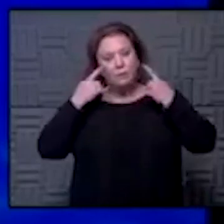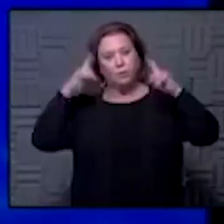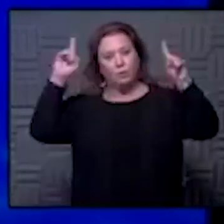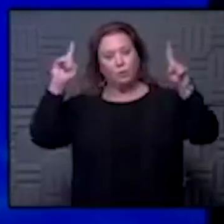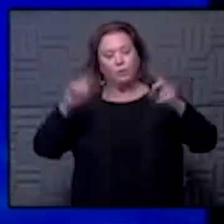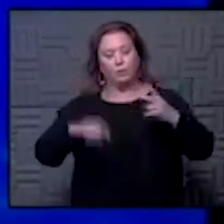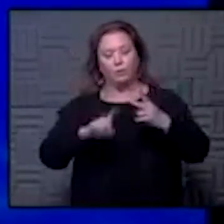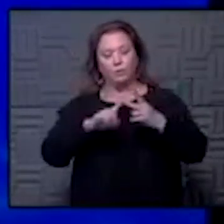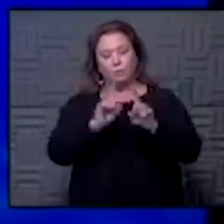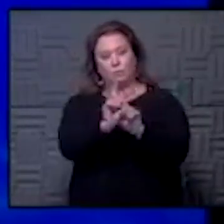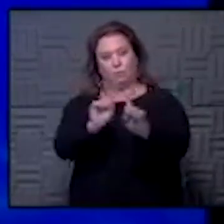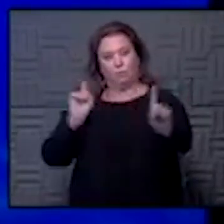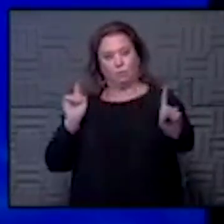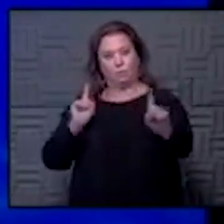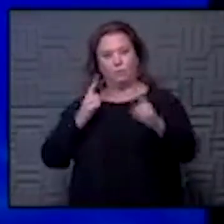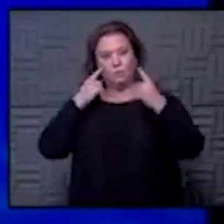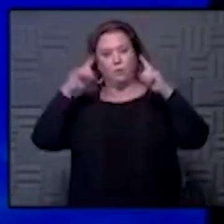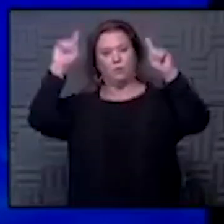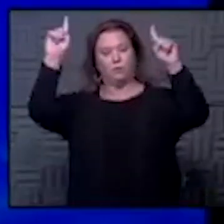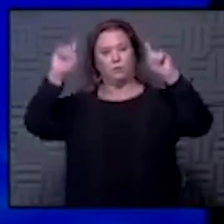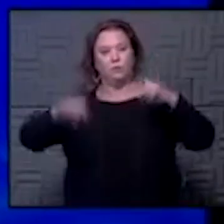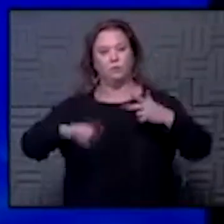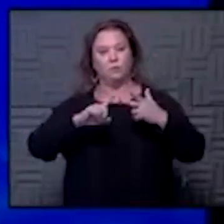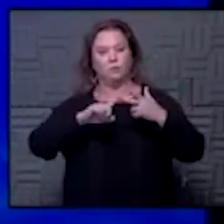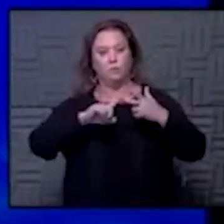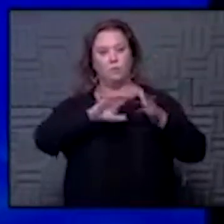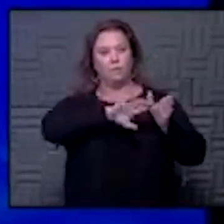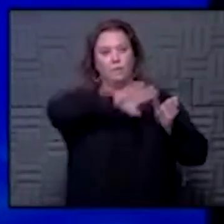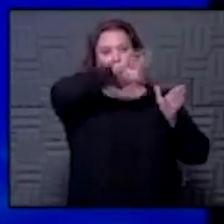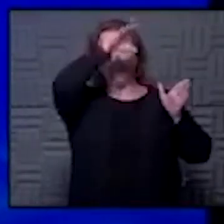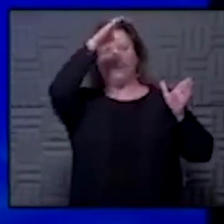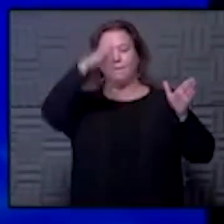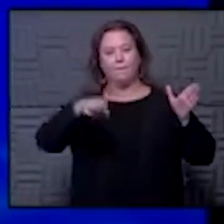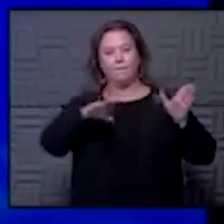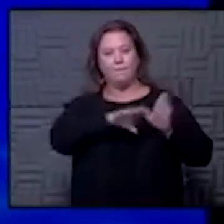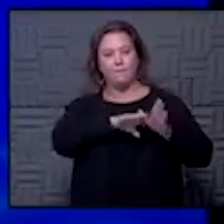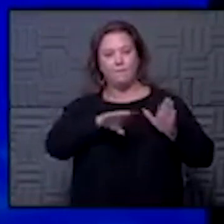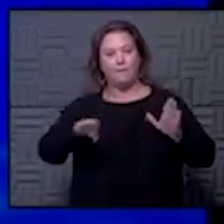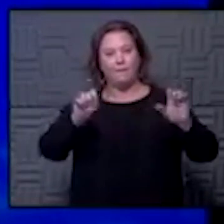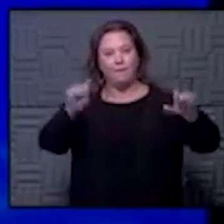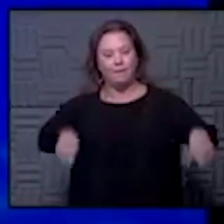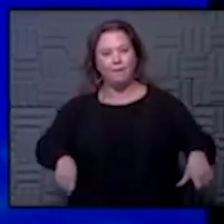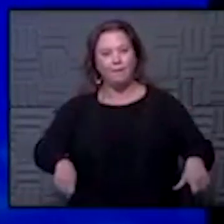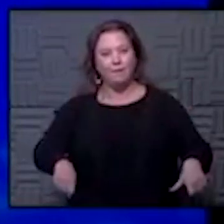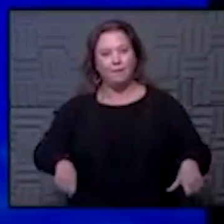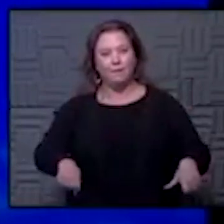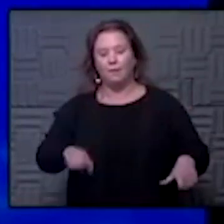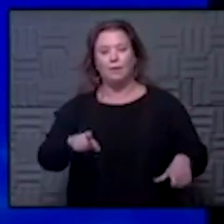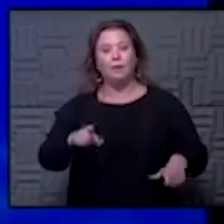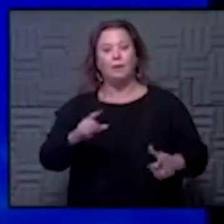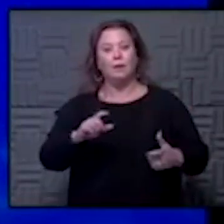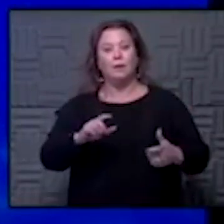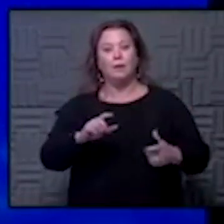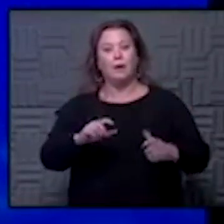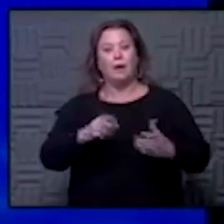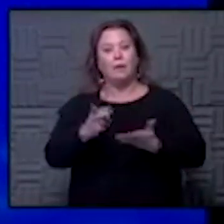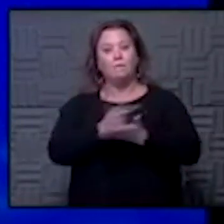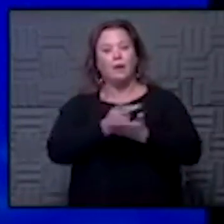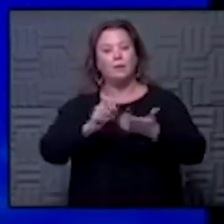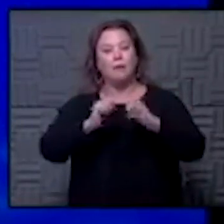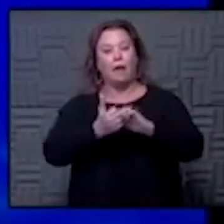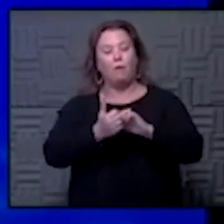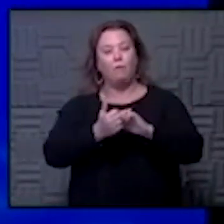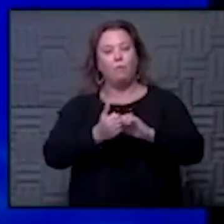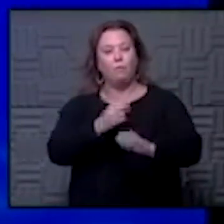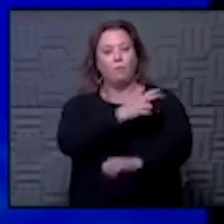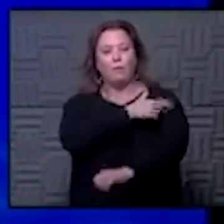Social distancing works. We can bend the curve. What doesn't work is when you have an overwhelmed healthcare system and then you can't